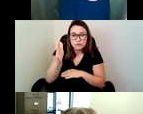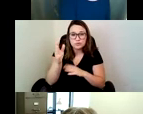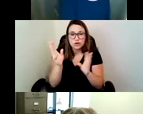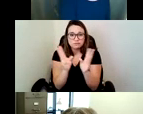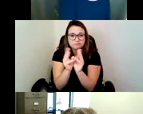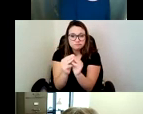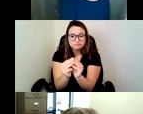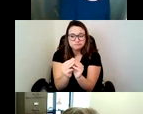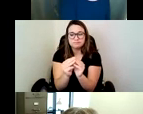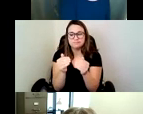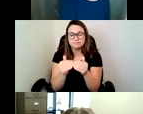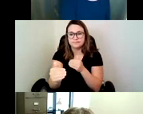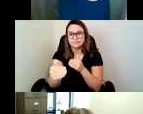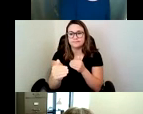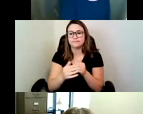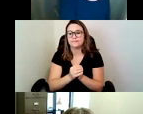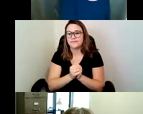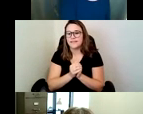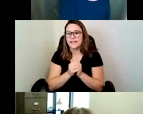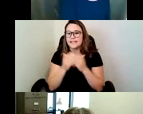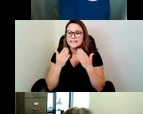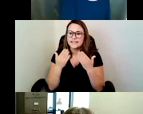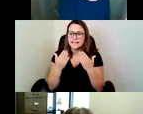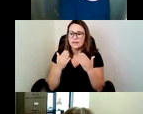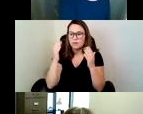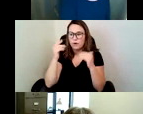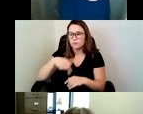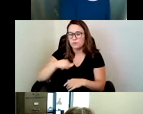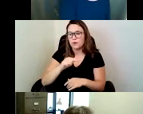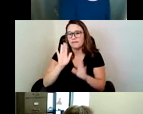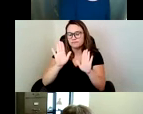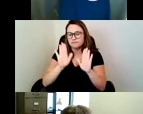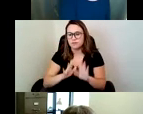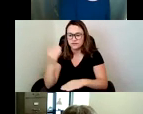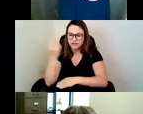conference. Thank you all so much, and we hope you have a wonderful rest of the day. Take care.